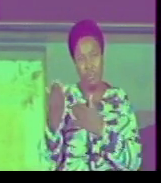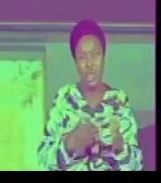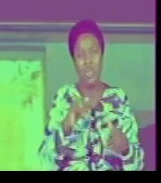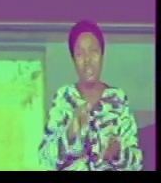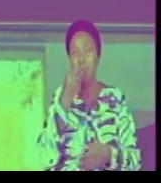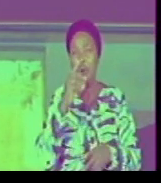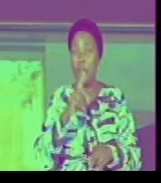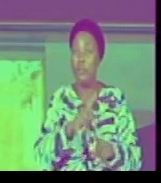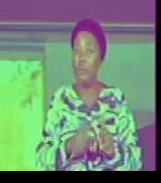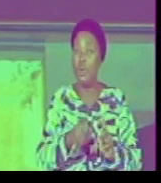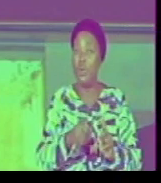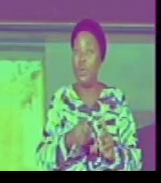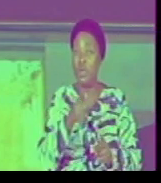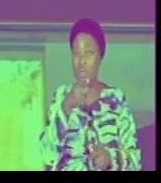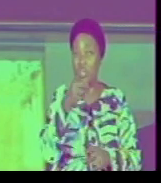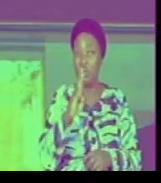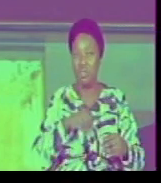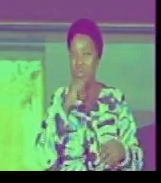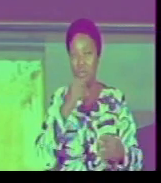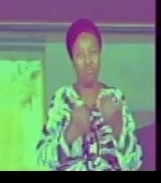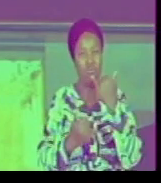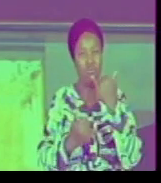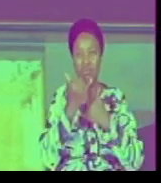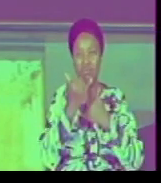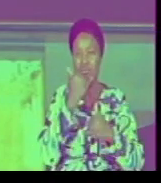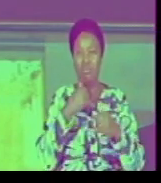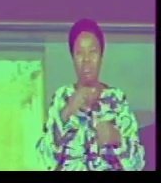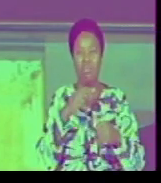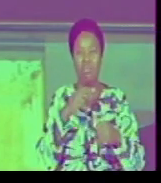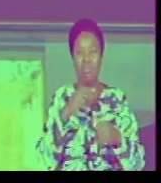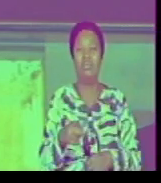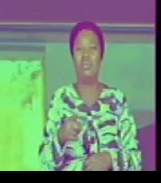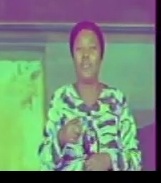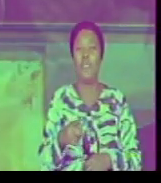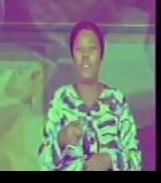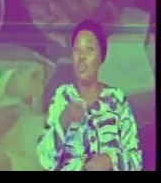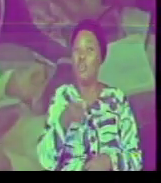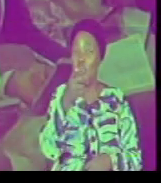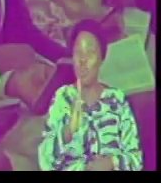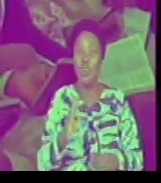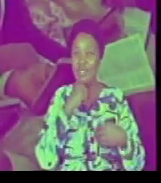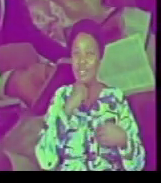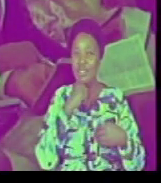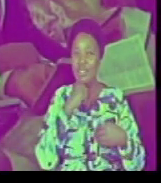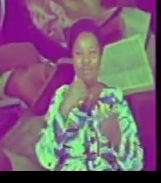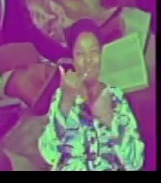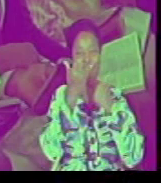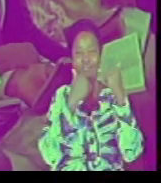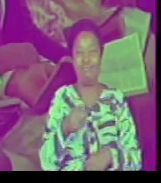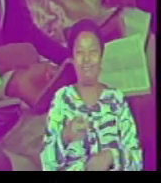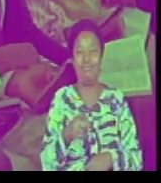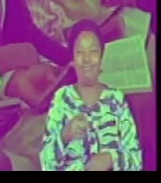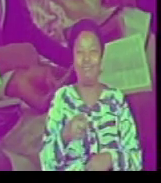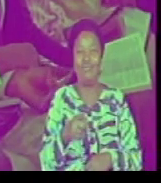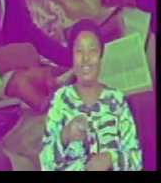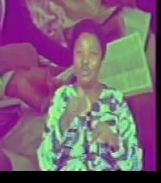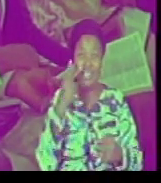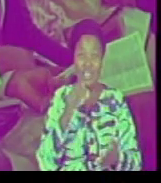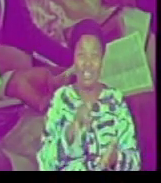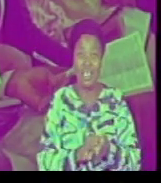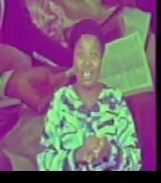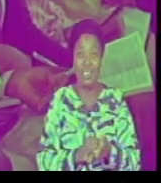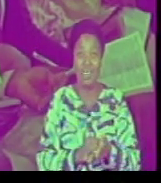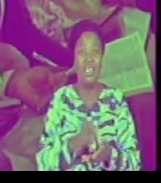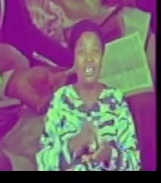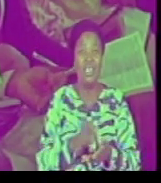not offended you. I said, God has not offended you. Did you see that? It's a